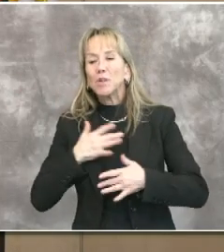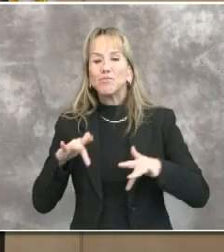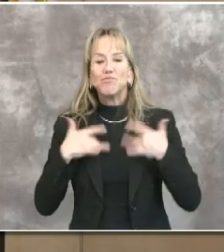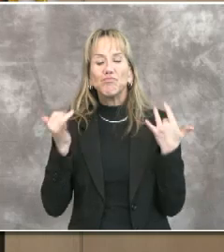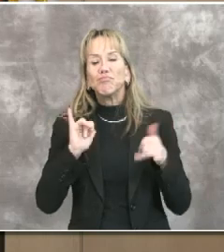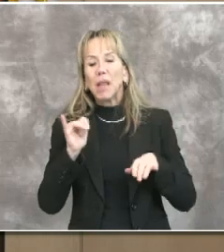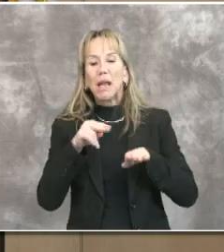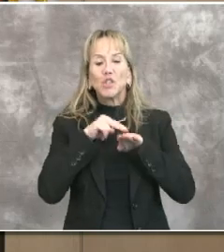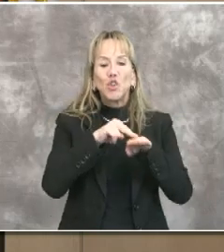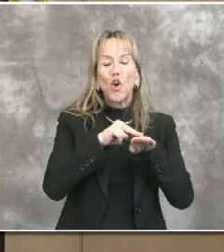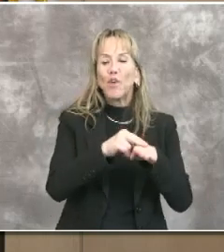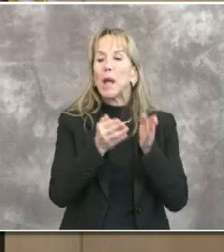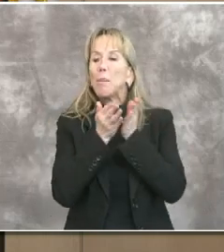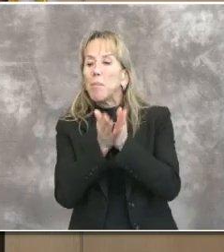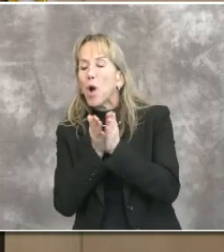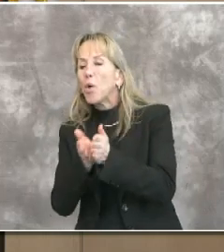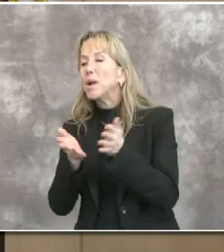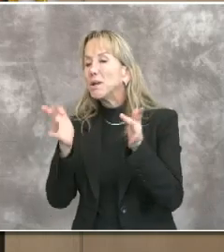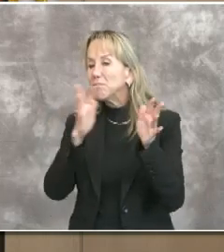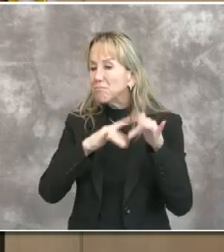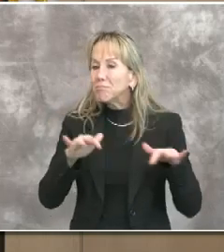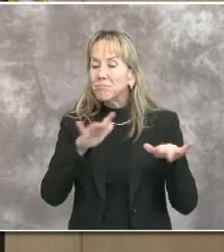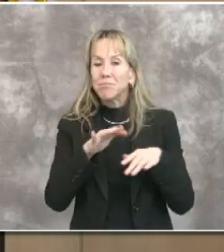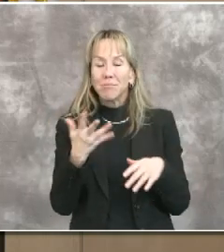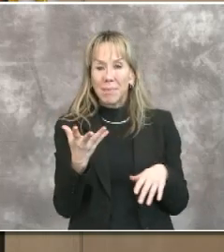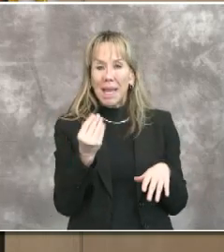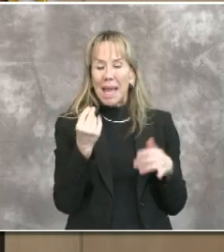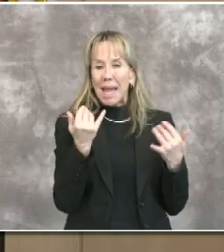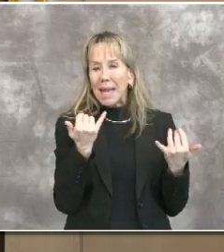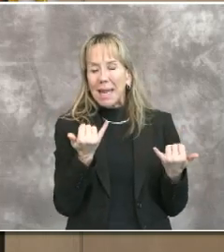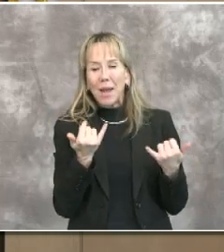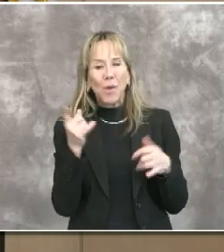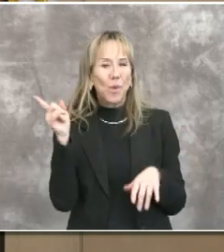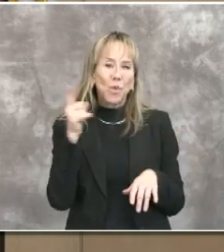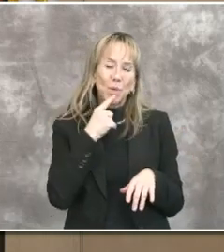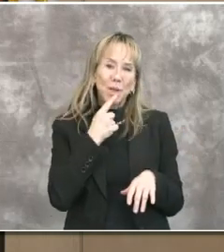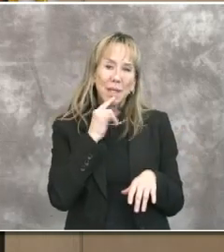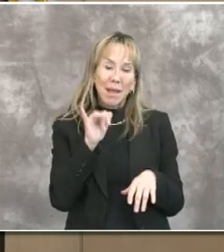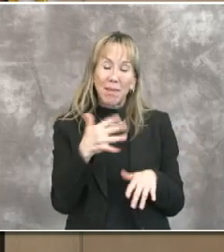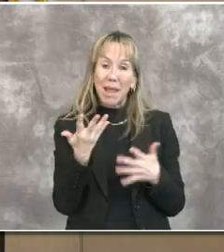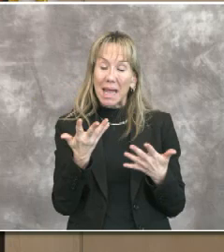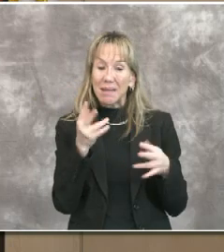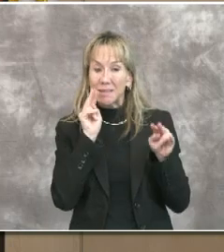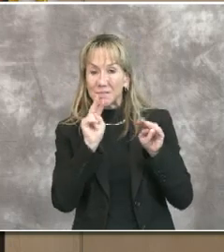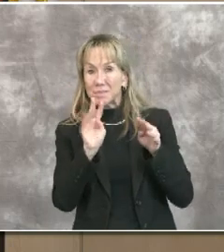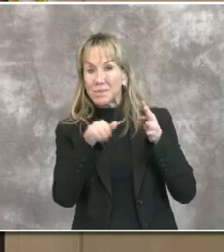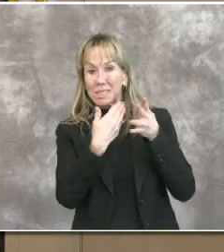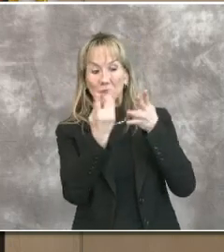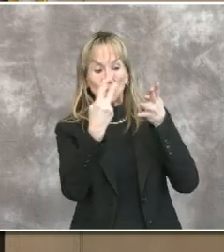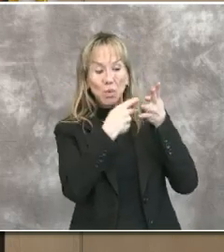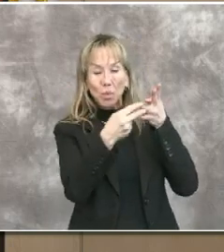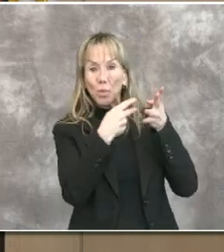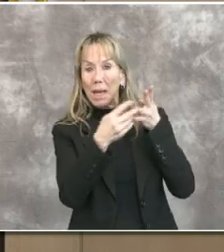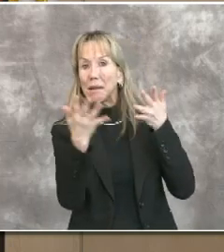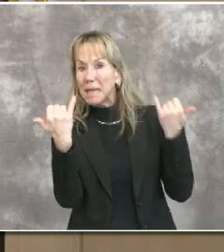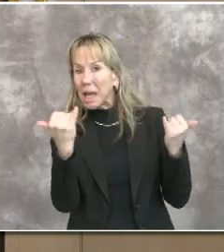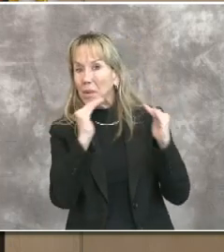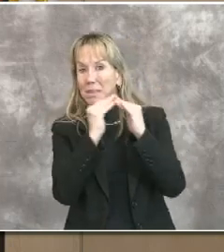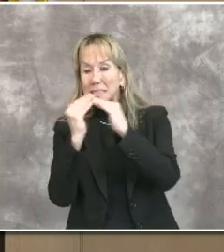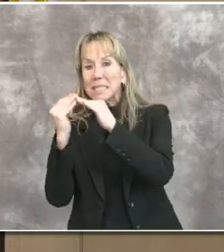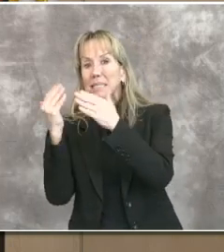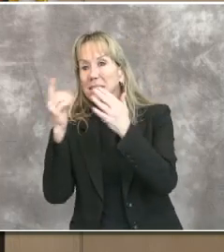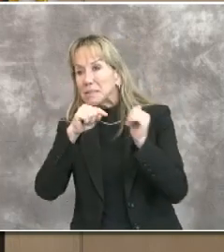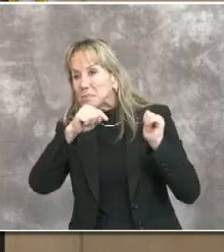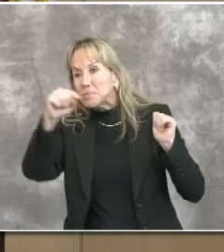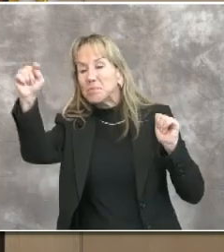stuff that Supervisor Kristen Gaspar and Coronado Mayor Richard Bailey are calling for. You said that ease would happen over the coming weeks once cities submit plans for enforcement.